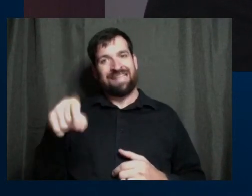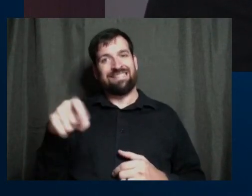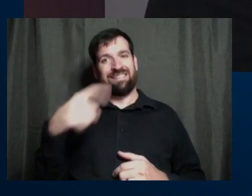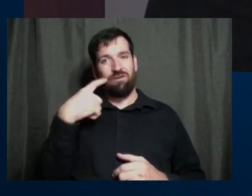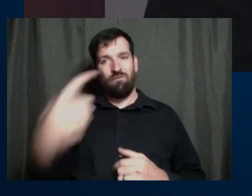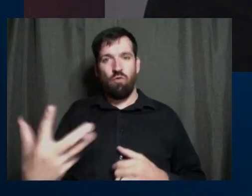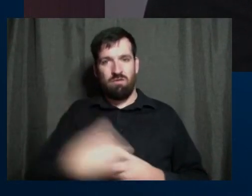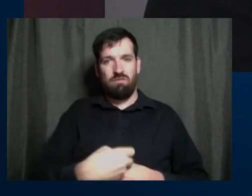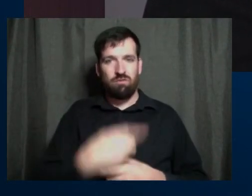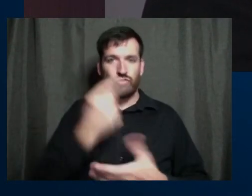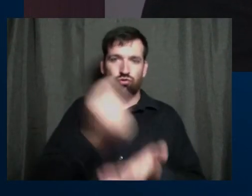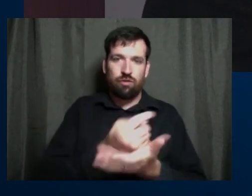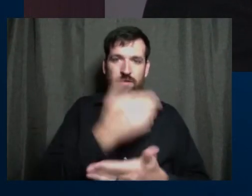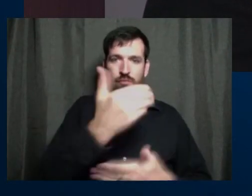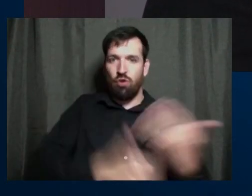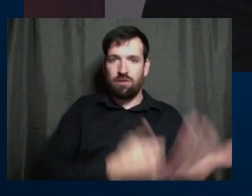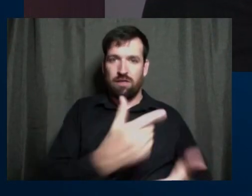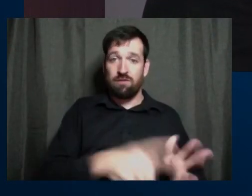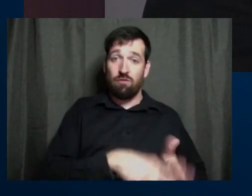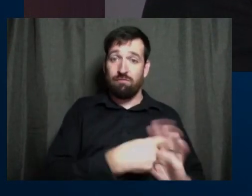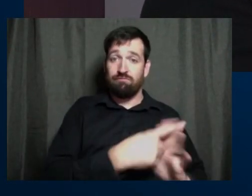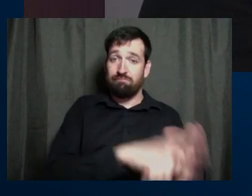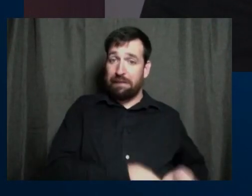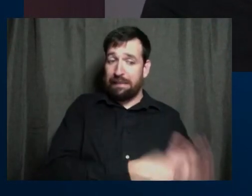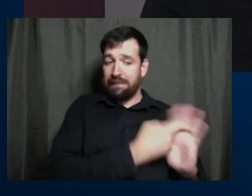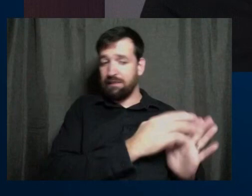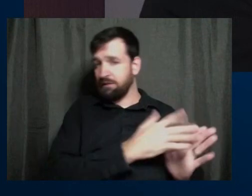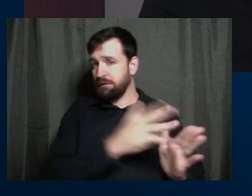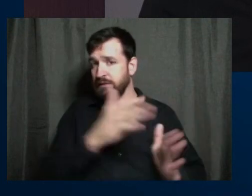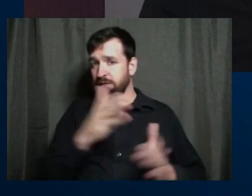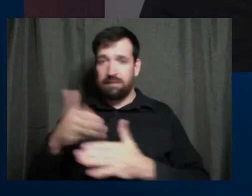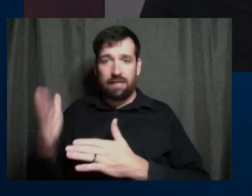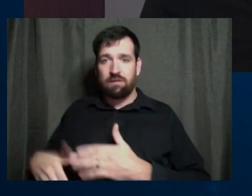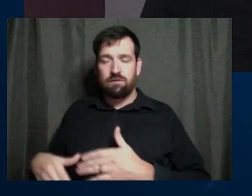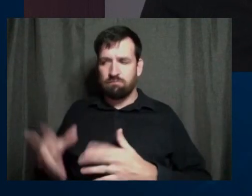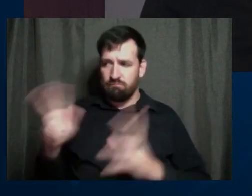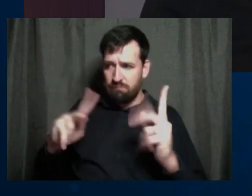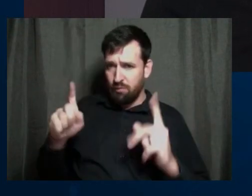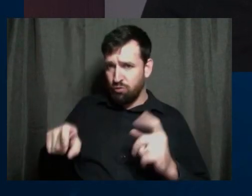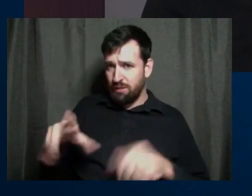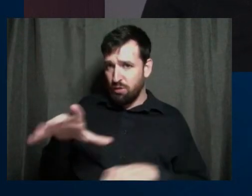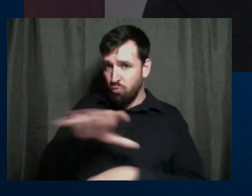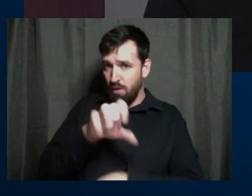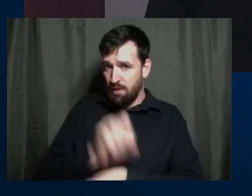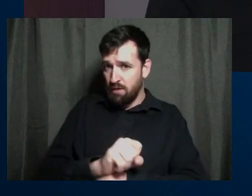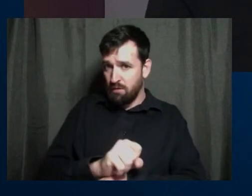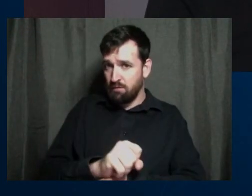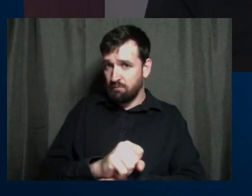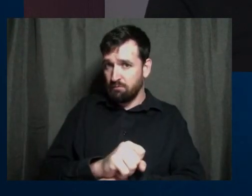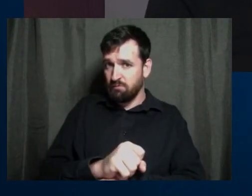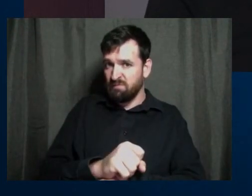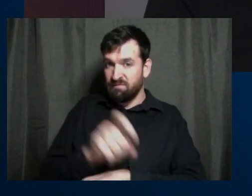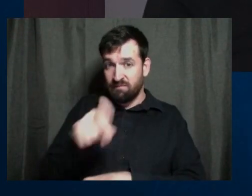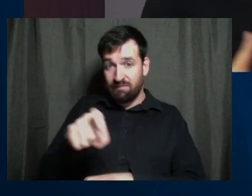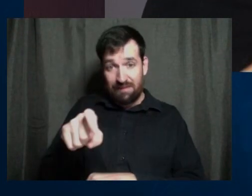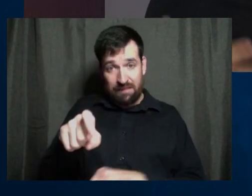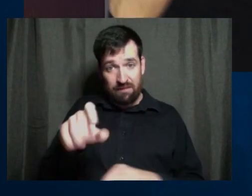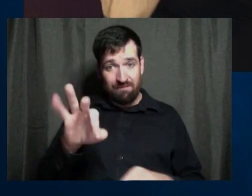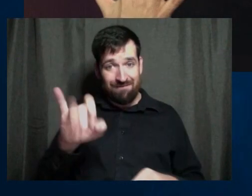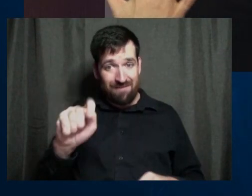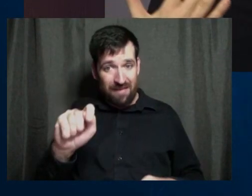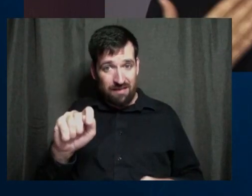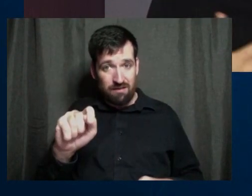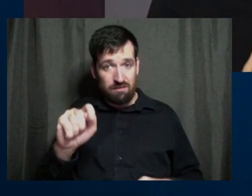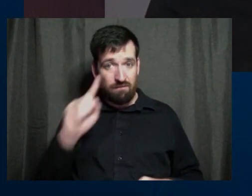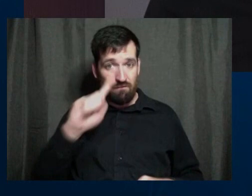from the beginning to the end. So I want to ask you too, do people need to make an appointment? If you need to get fitted for bras